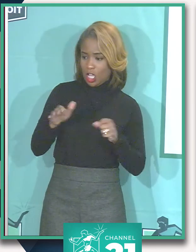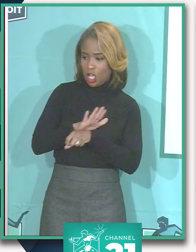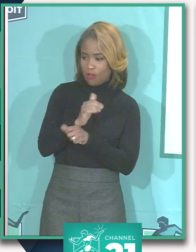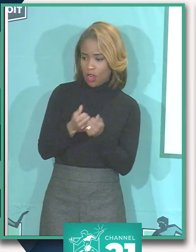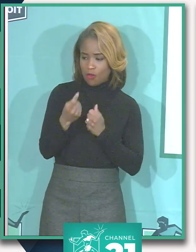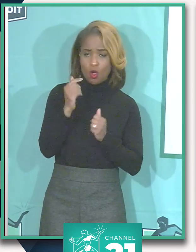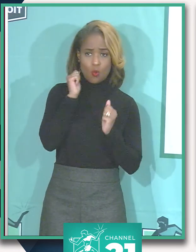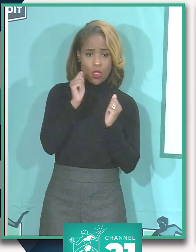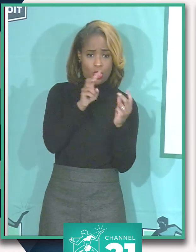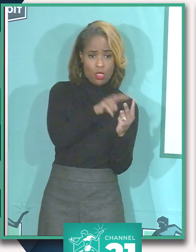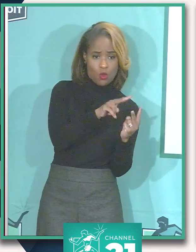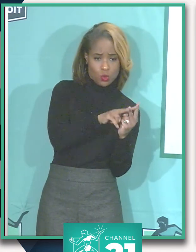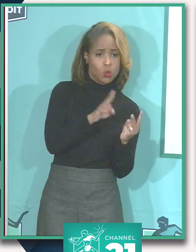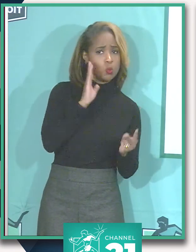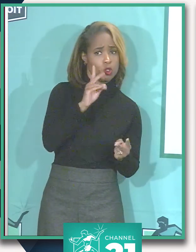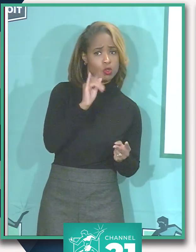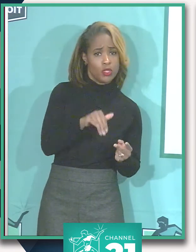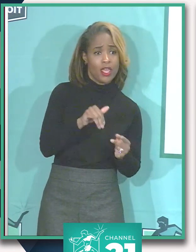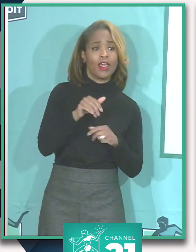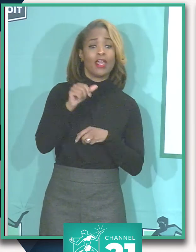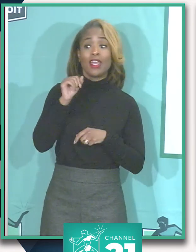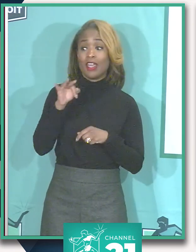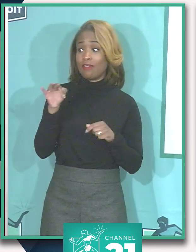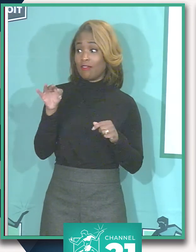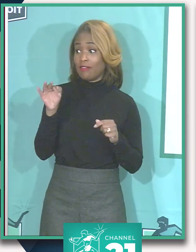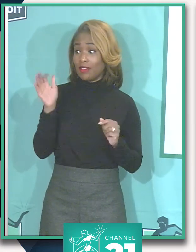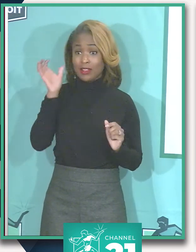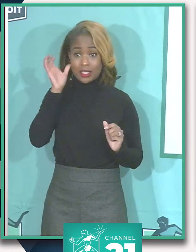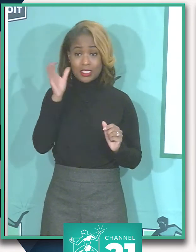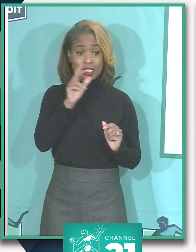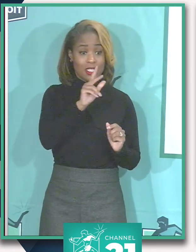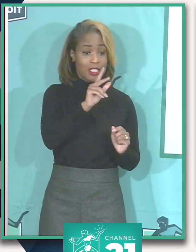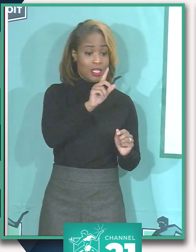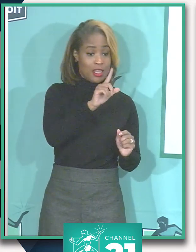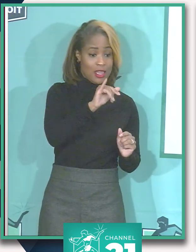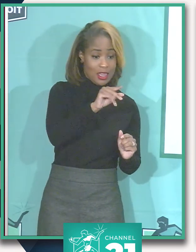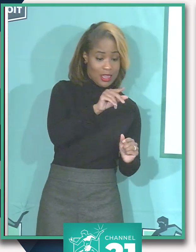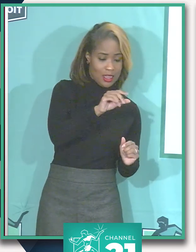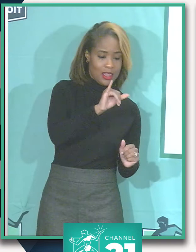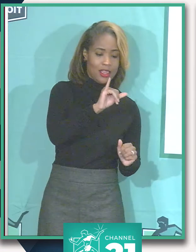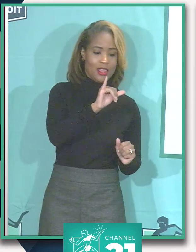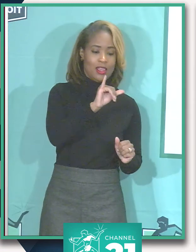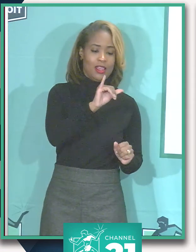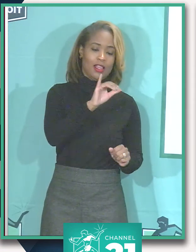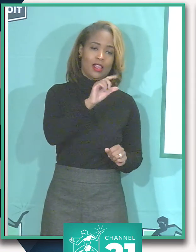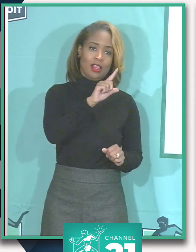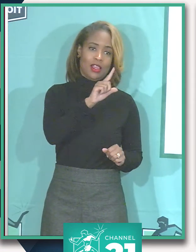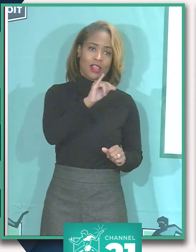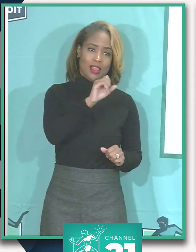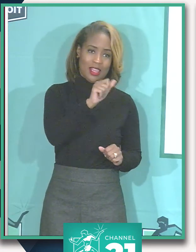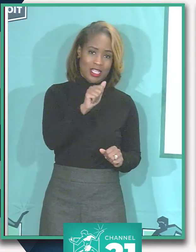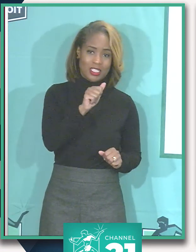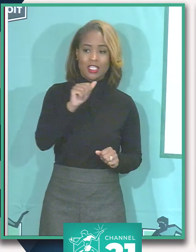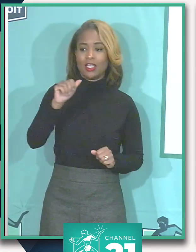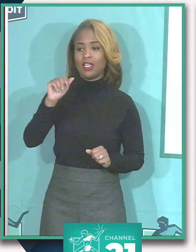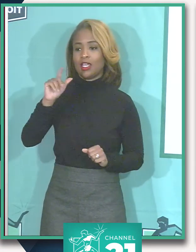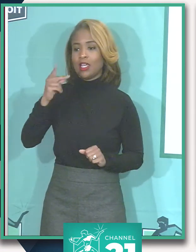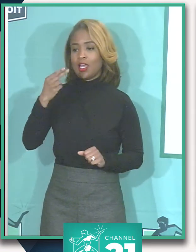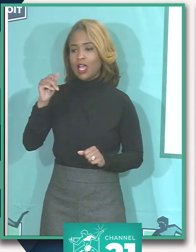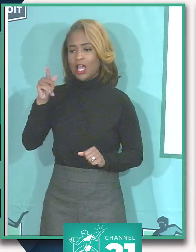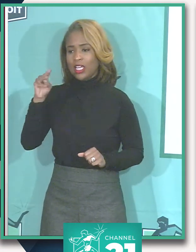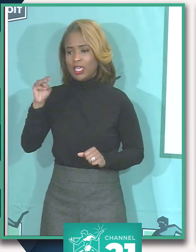do that. So if you take what Hakeem and Elisa are doing over at TCF, they max out at